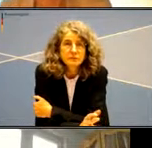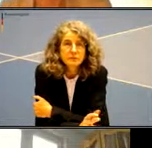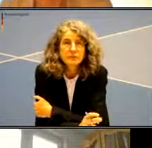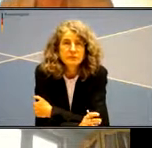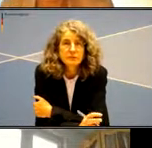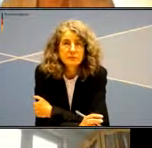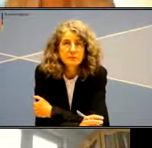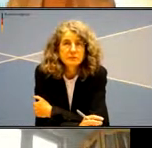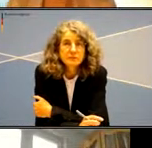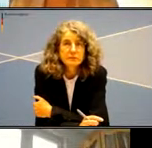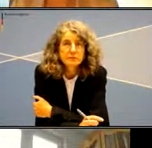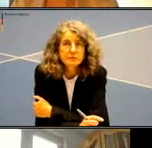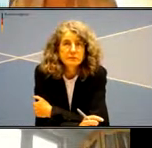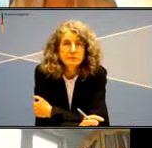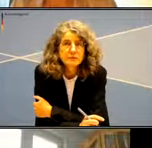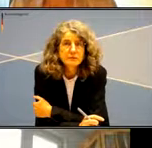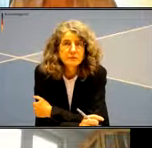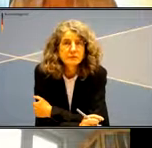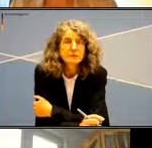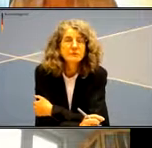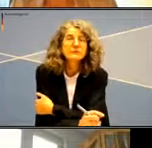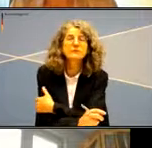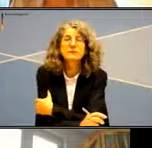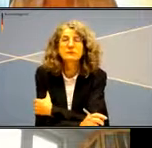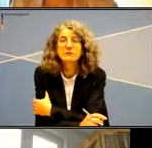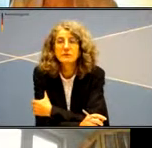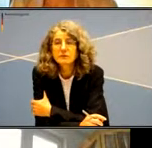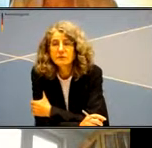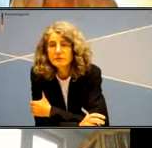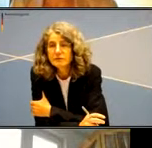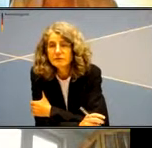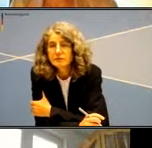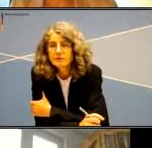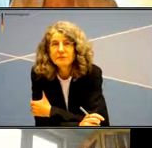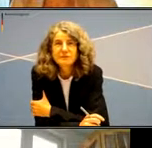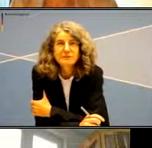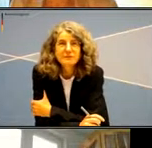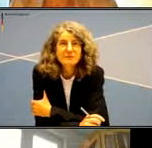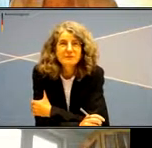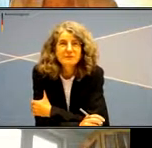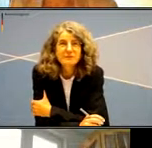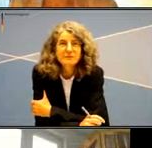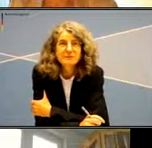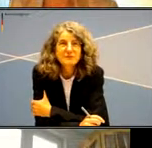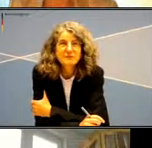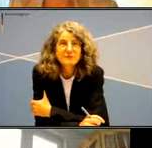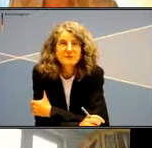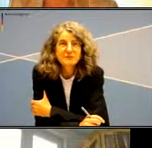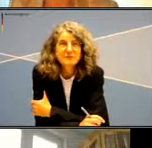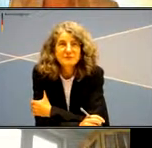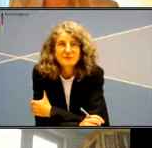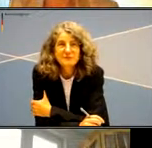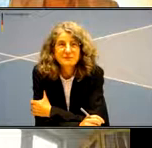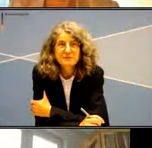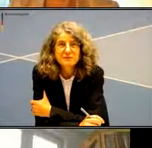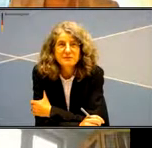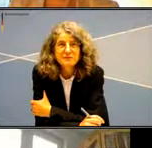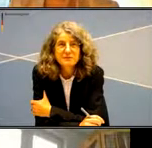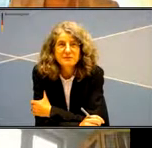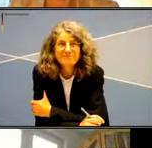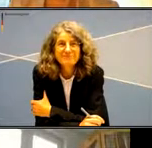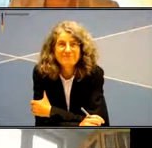But this is important. I do study my annual bill, because what I like is the last, there is a picture at the end which says how I compare